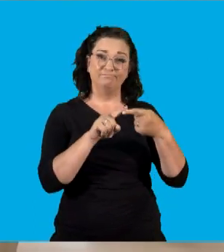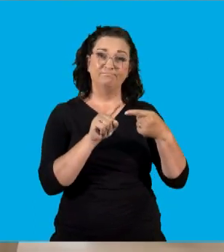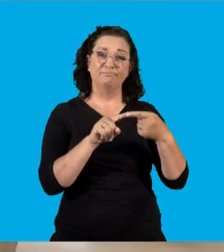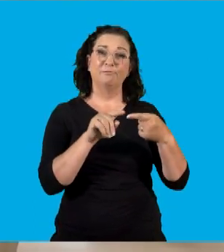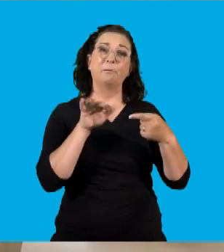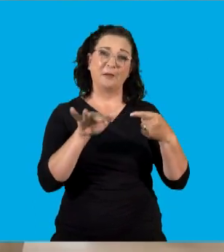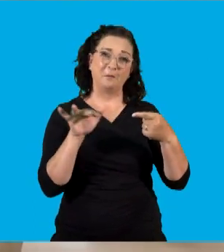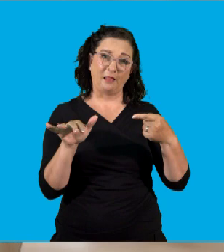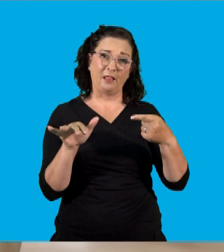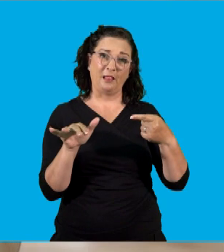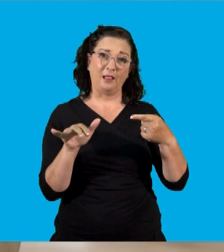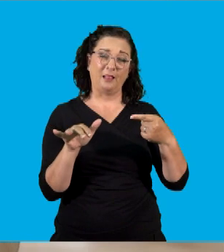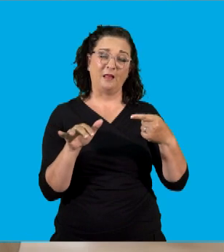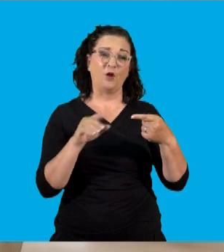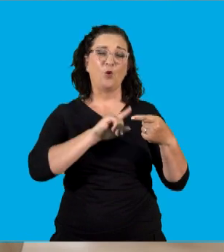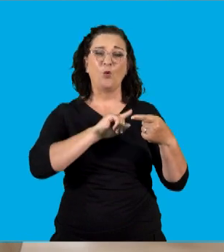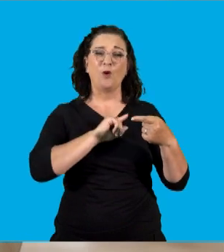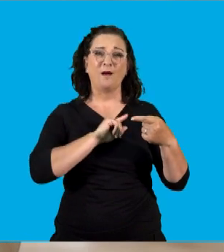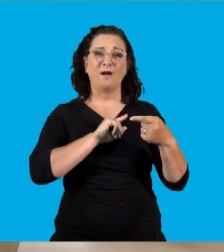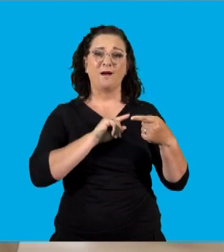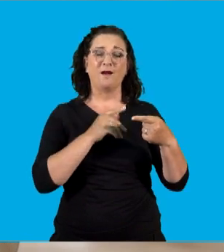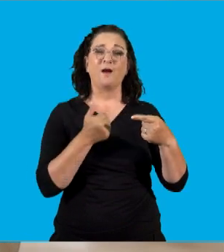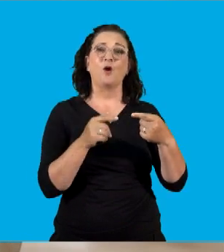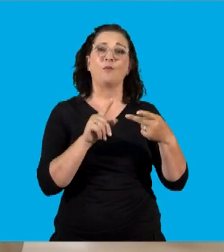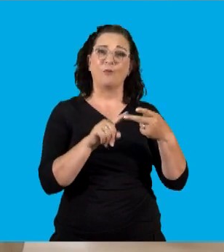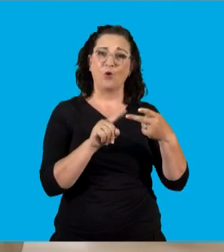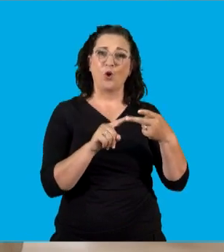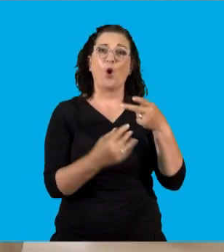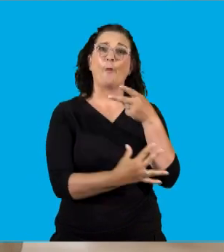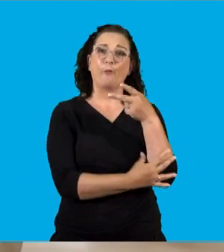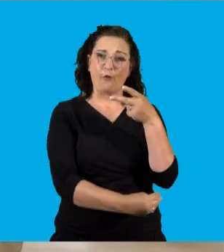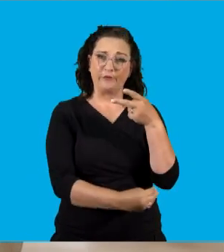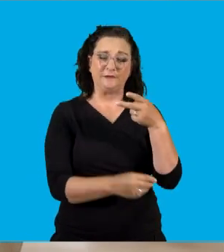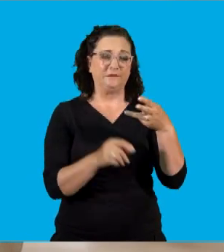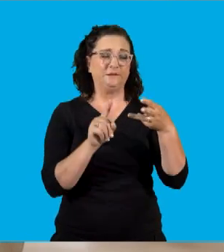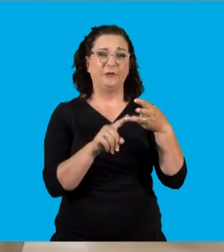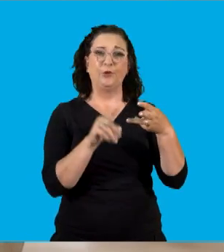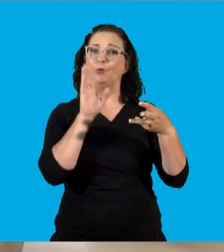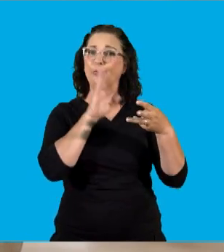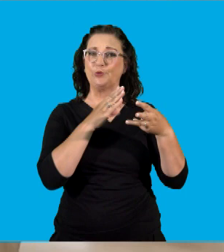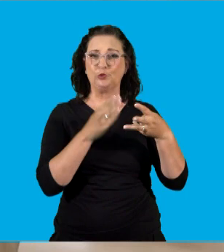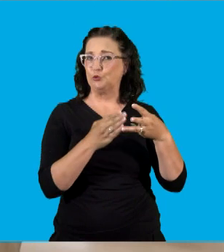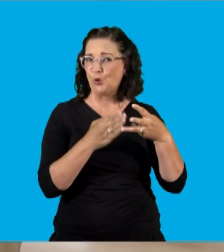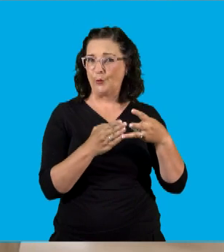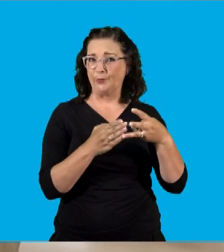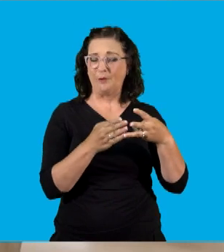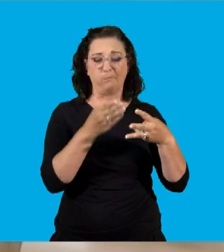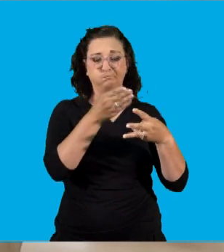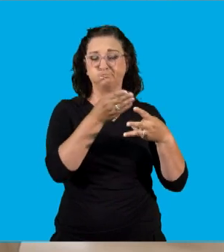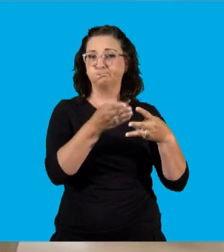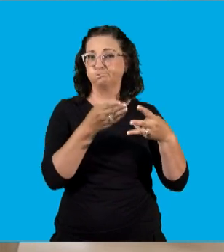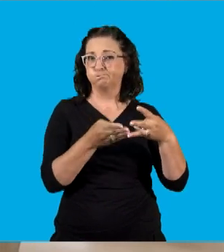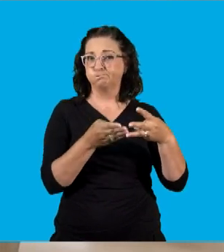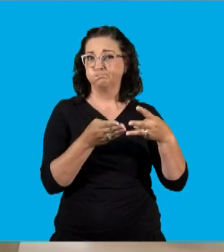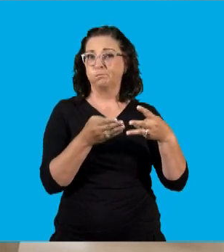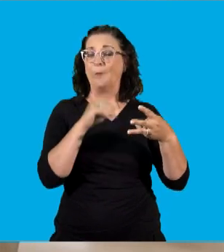because they affect people due to the fact that people live in poverty, people are unemployed. So if you live in poverty,